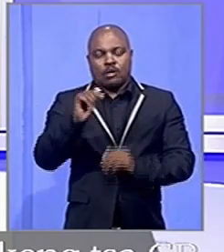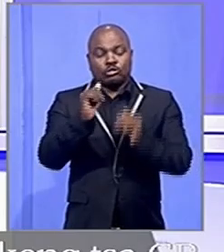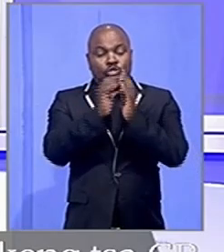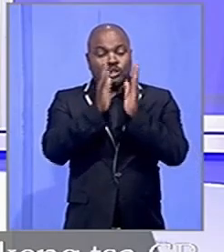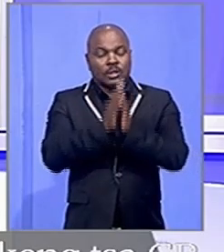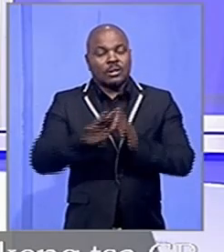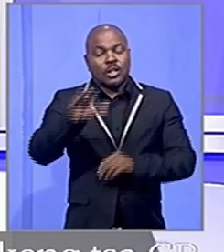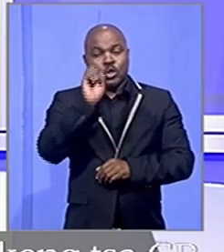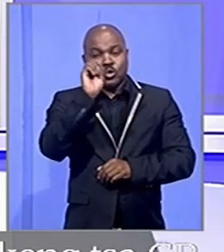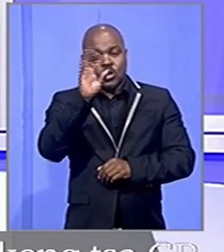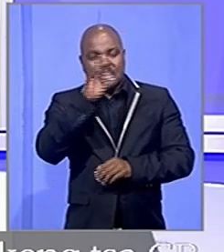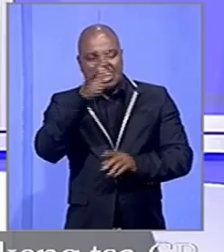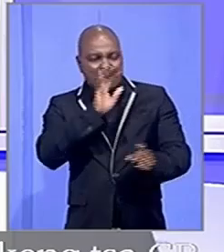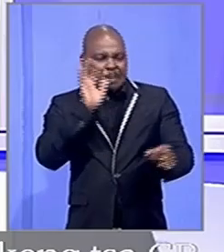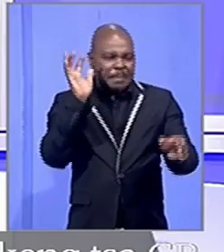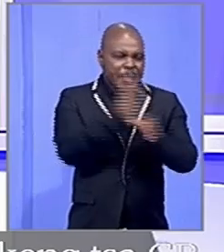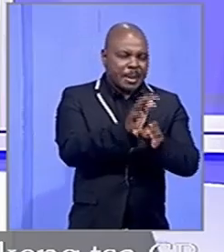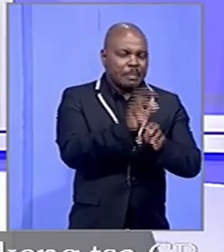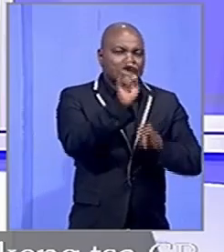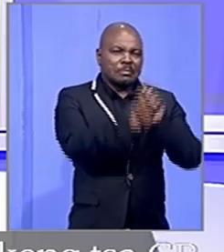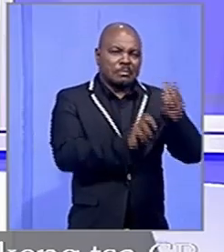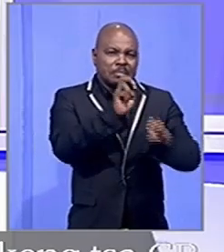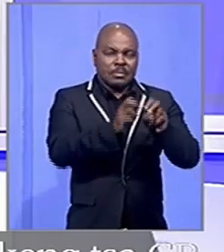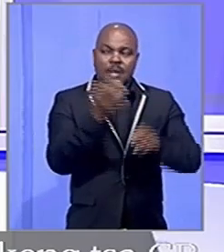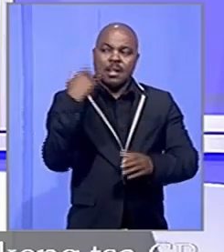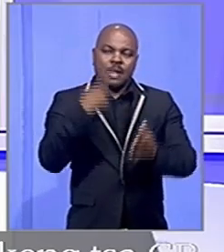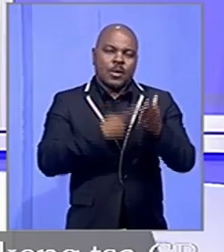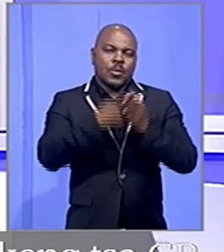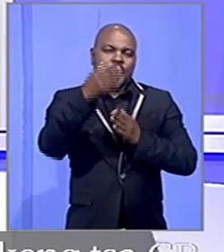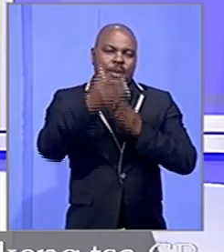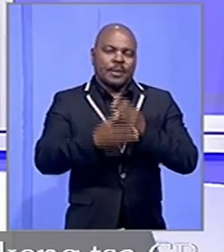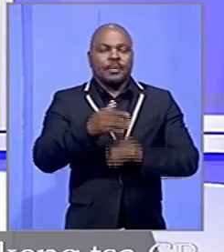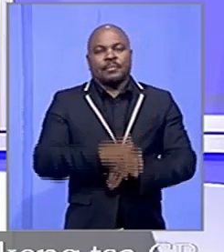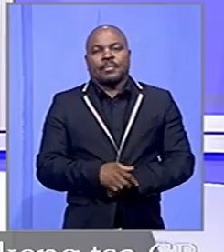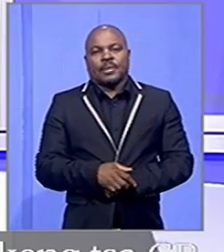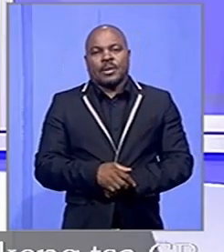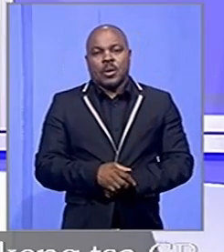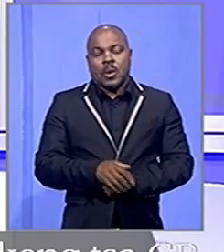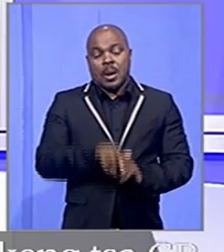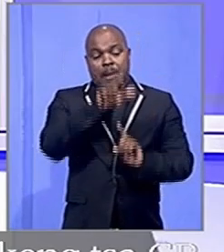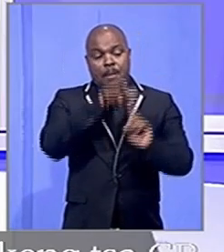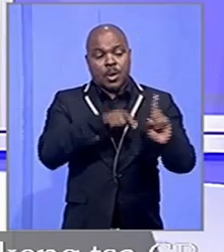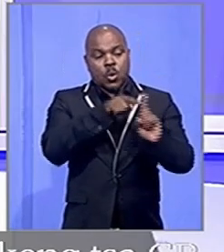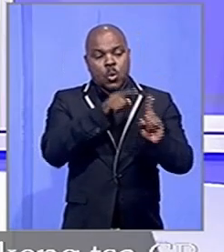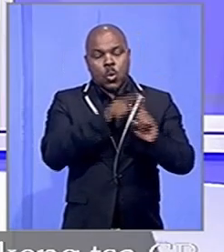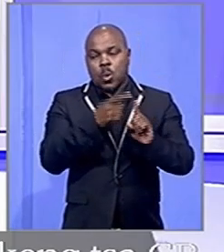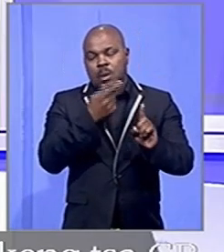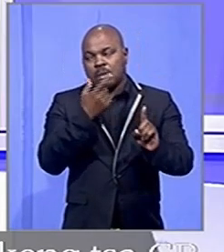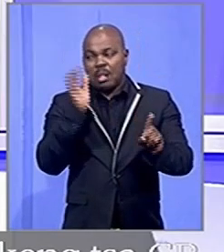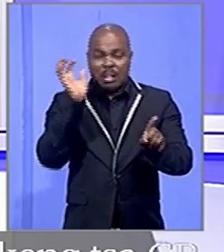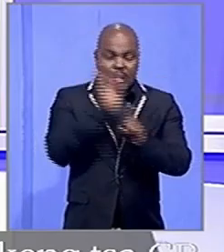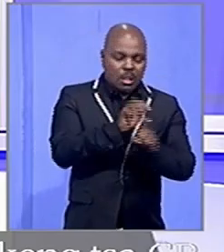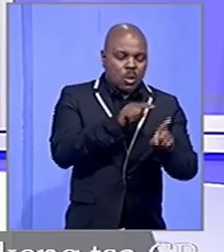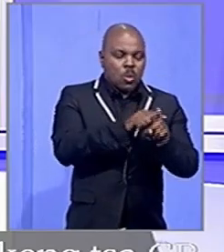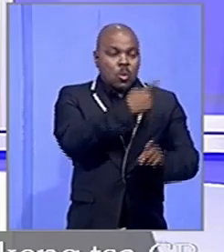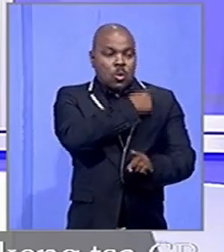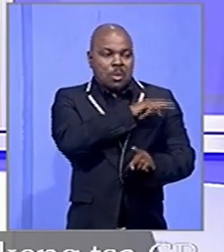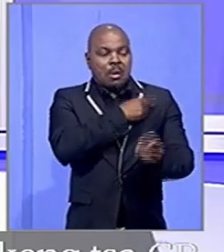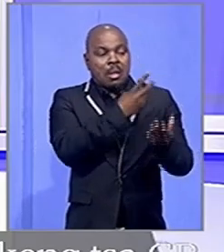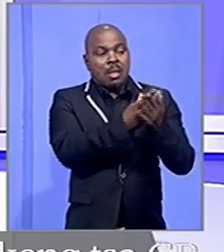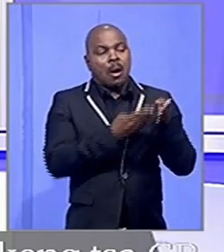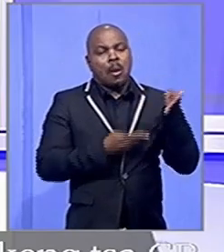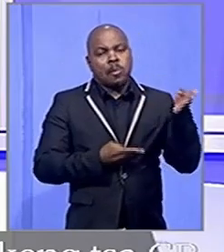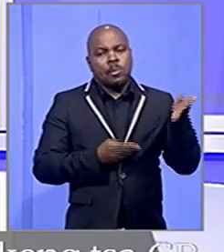le Soshanguve kwa bokone ba Pretoria mo bokhutlong jwa beke e fetileng. Yo mongwe wa bone wa koketlegela kwa